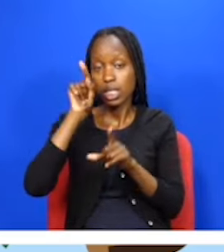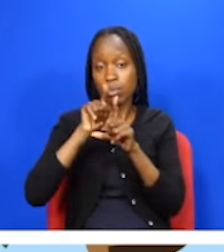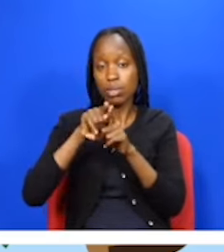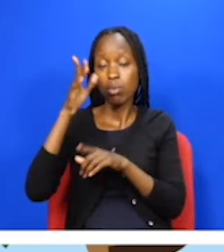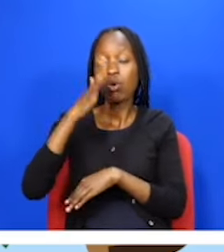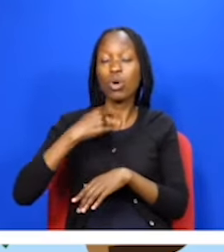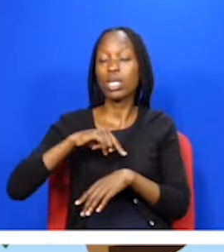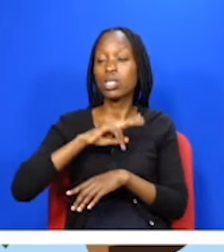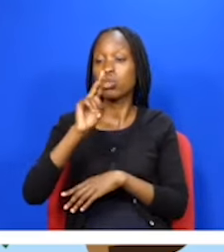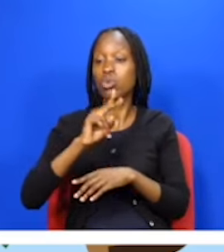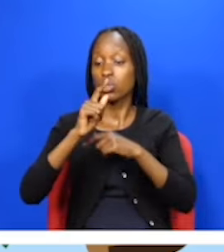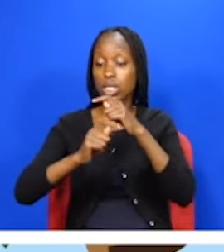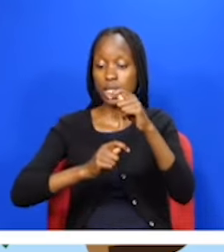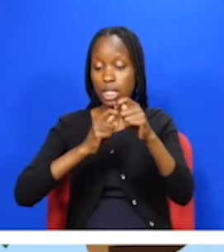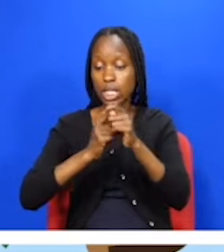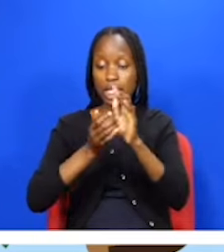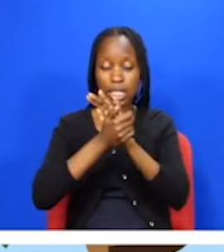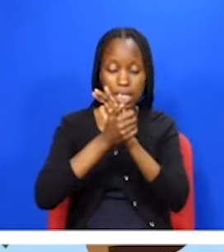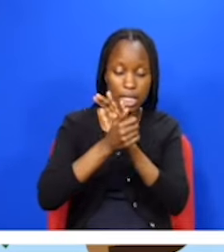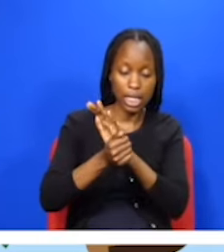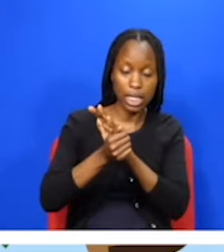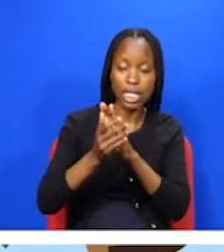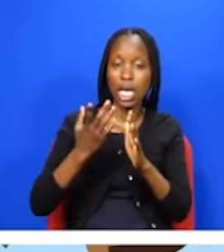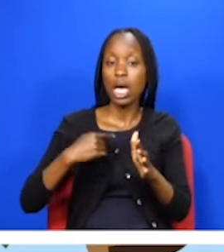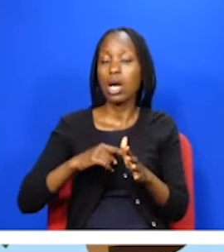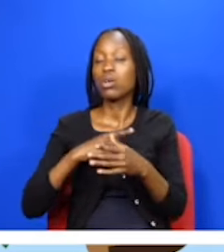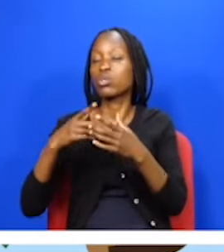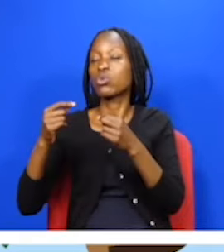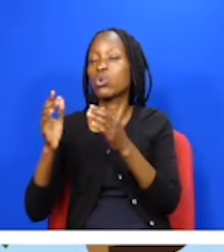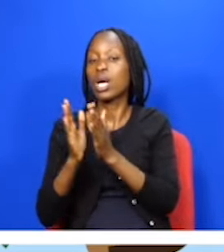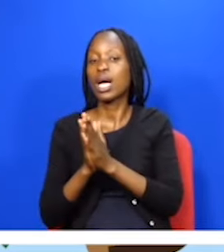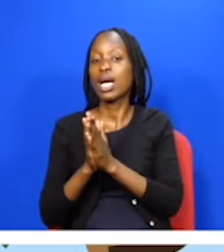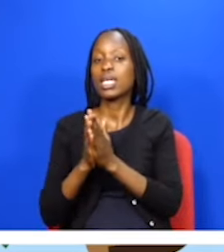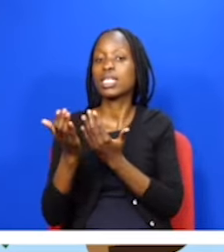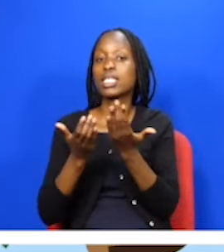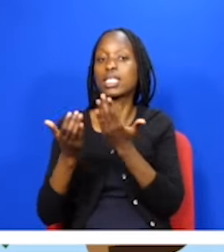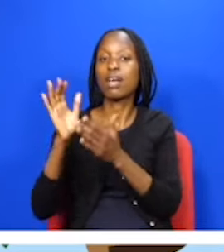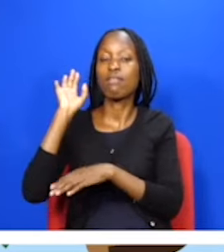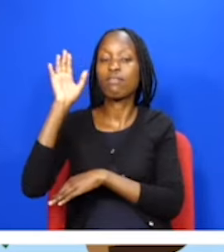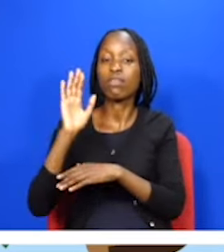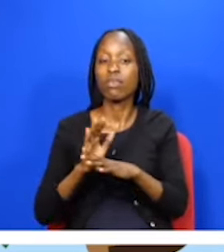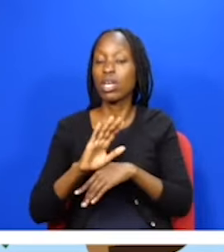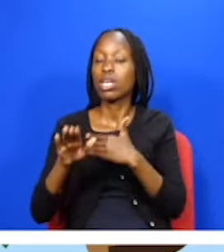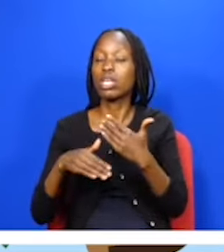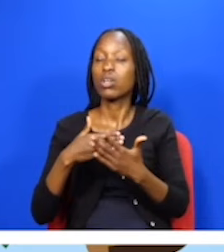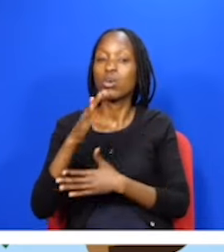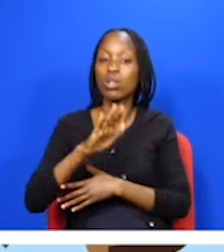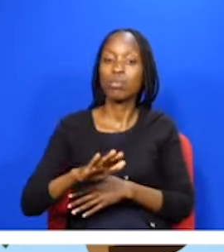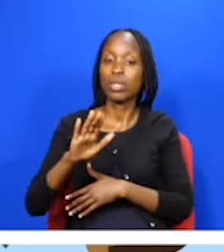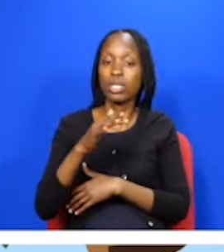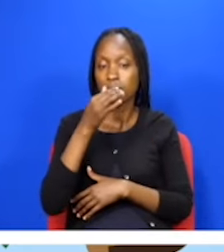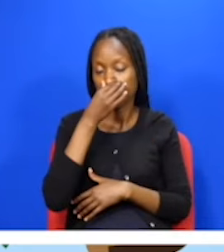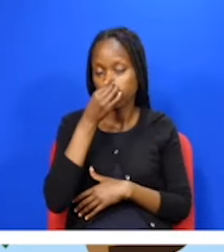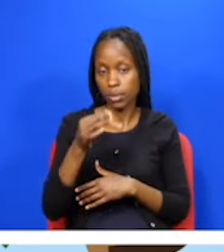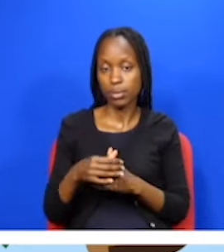talents, our abilities, our skills to go and serve him everywhere. Maybe you know how to